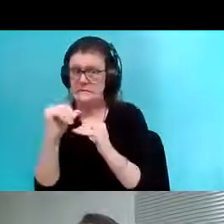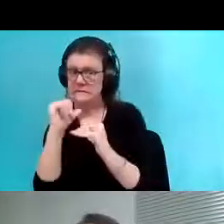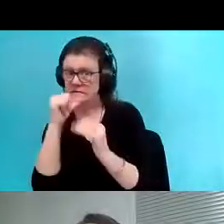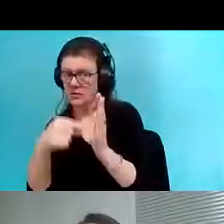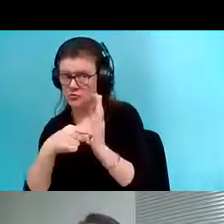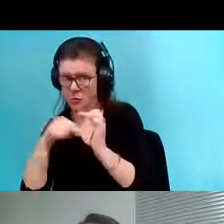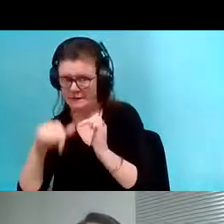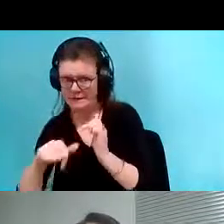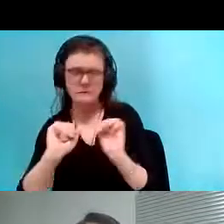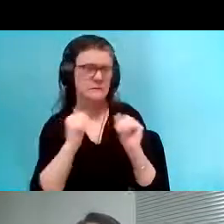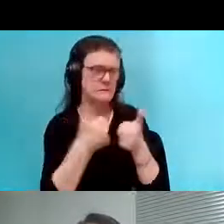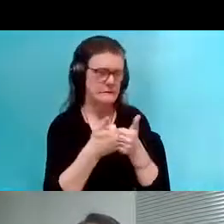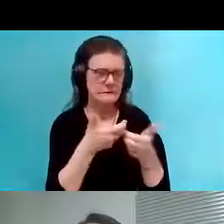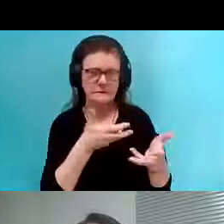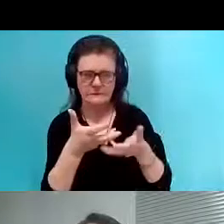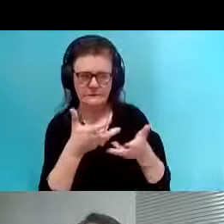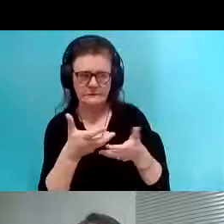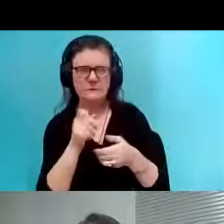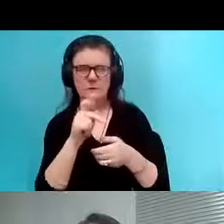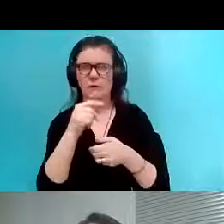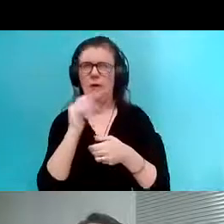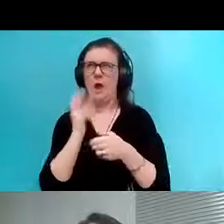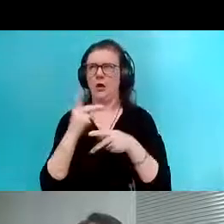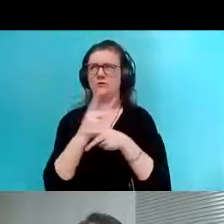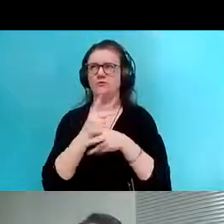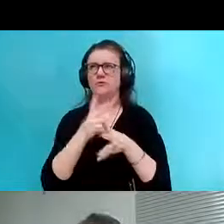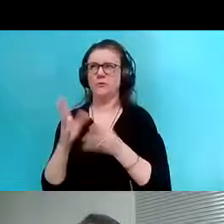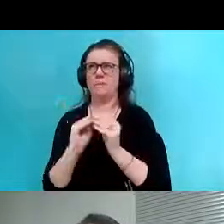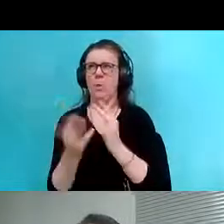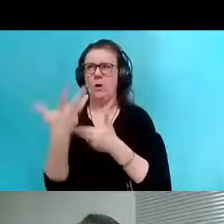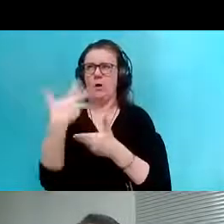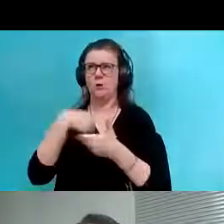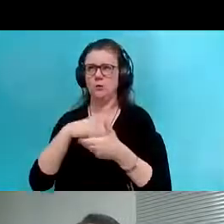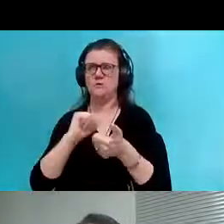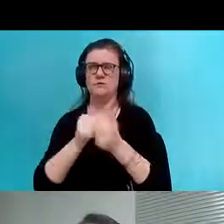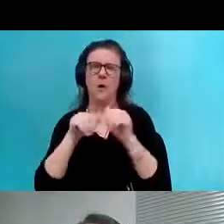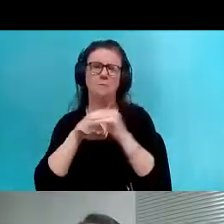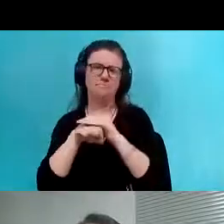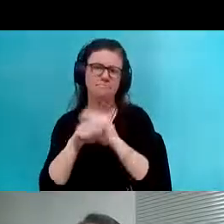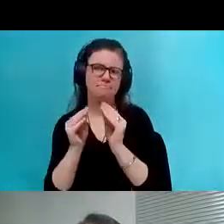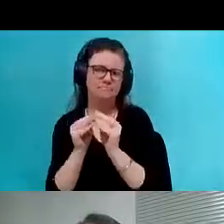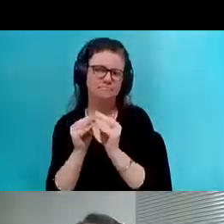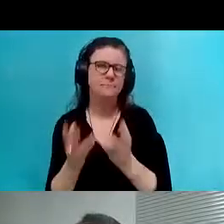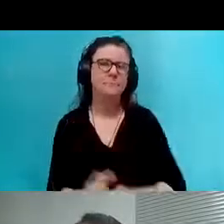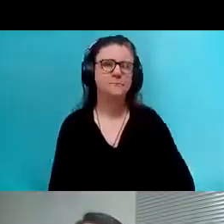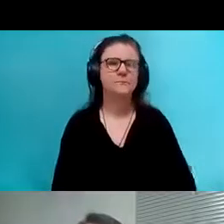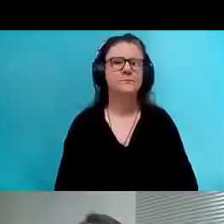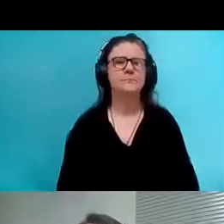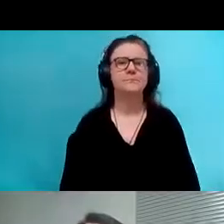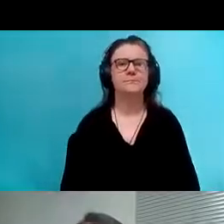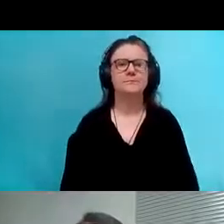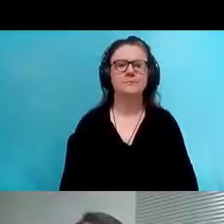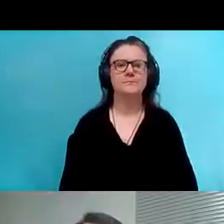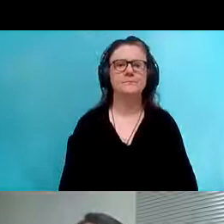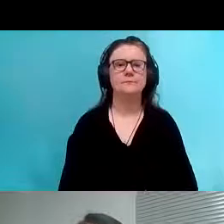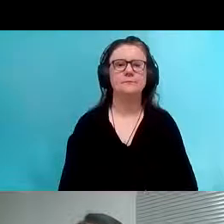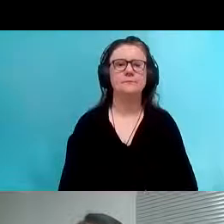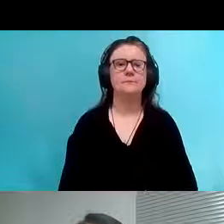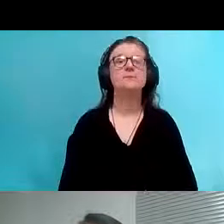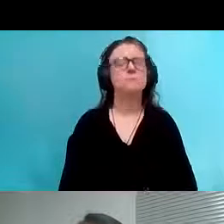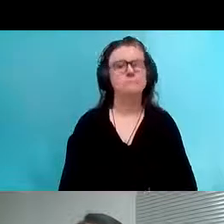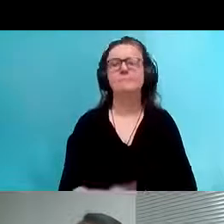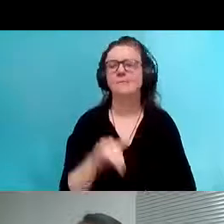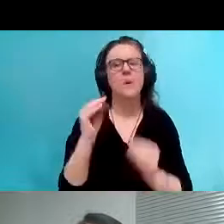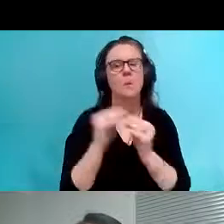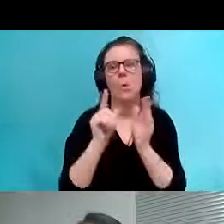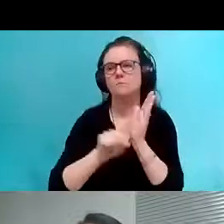to support improvements in their strategies to be more inclusive and accessible. We think that more research is needed